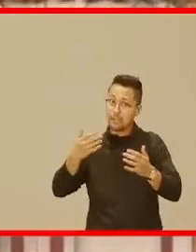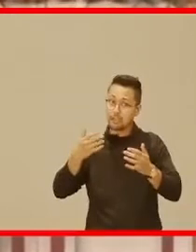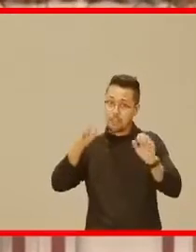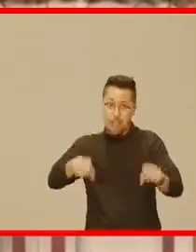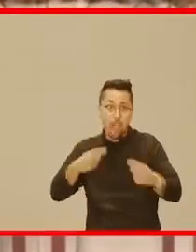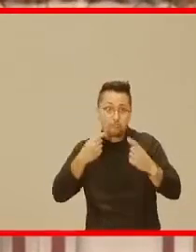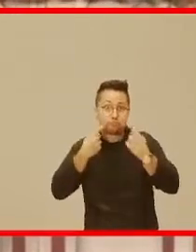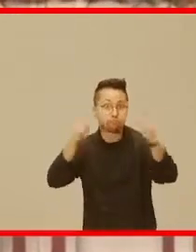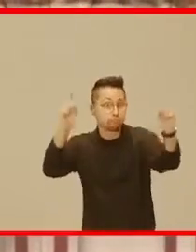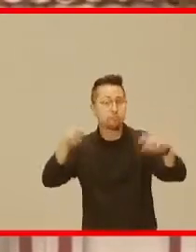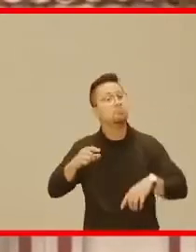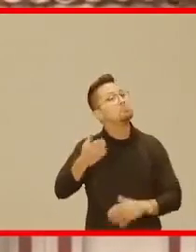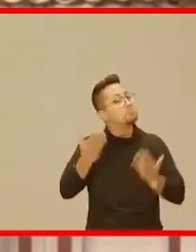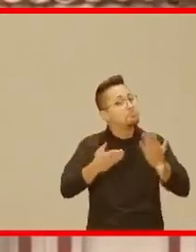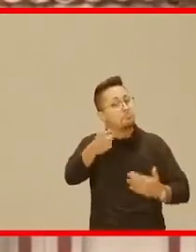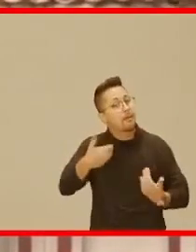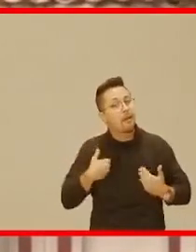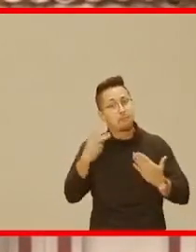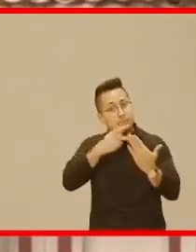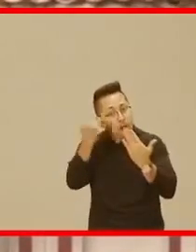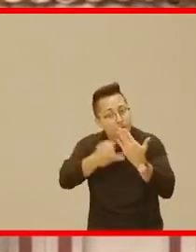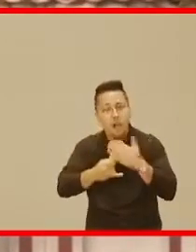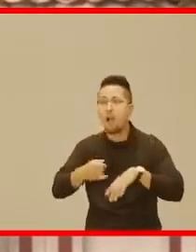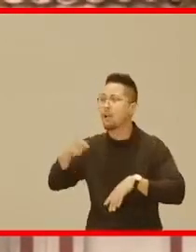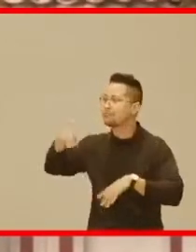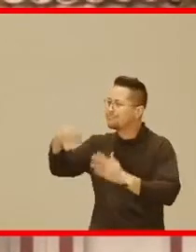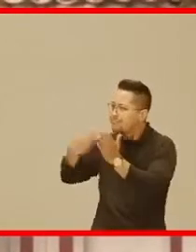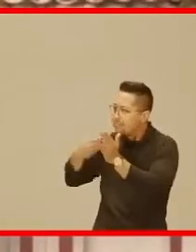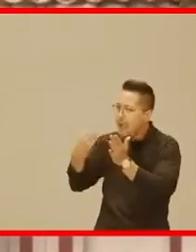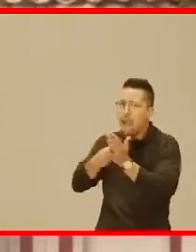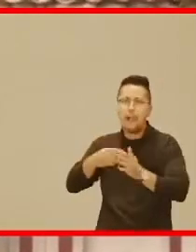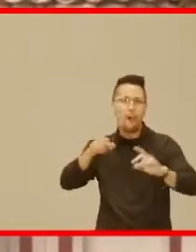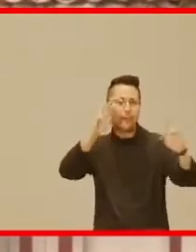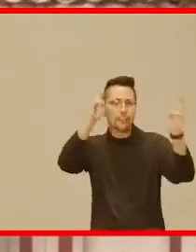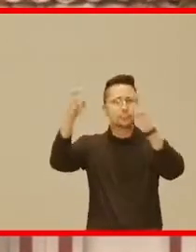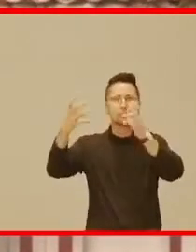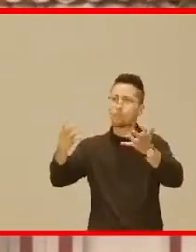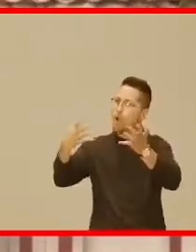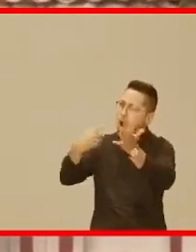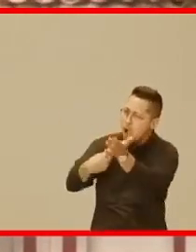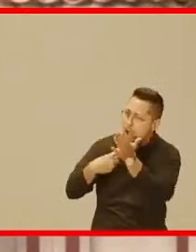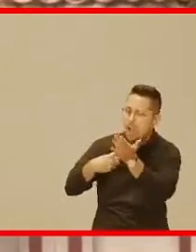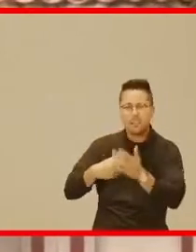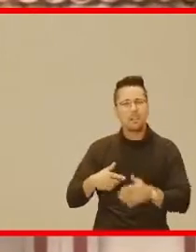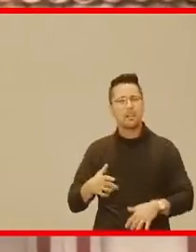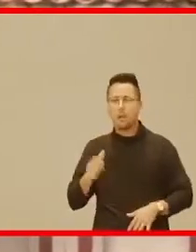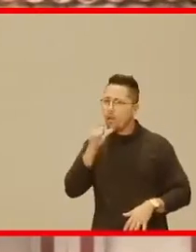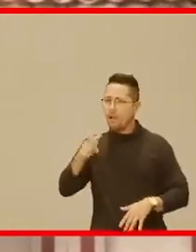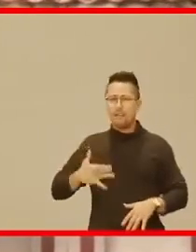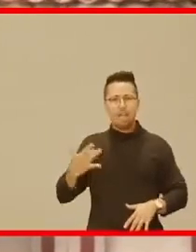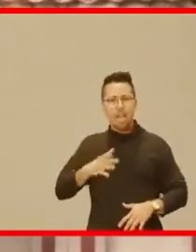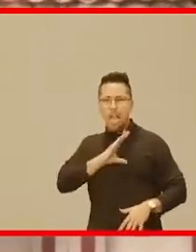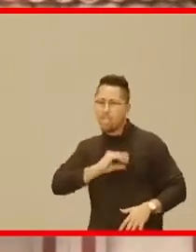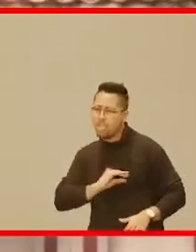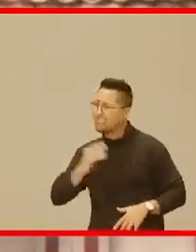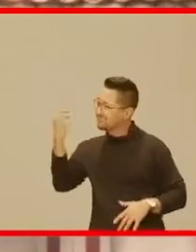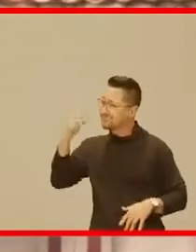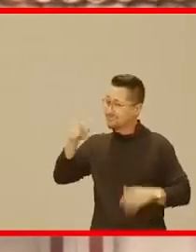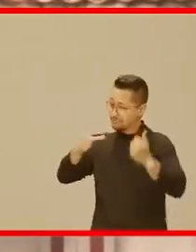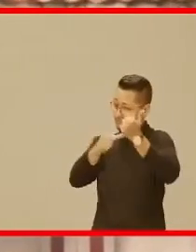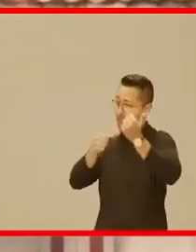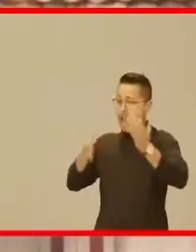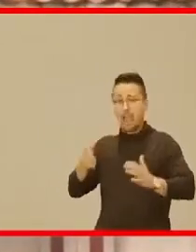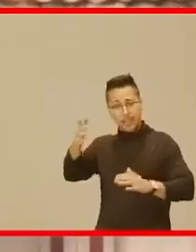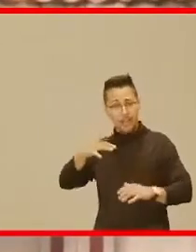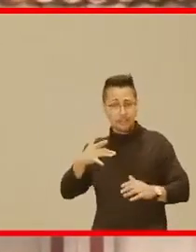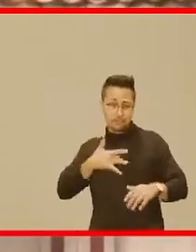that you want, or funding, or an issue that you want to work on, don't be offended, because those are the aides. They're actually the ones that are staying till 3 o'clock